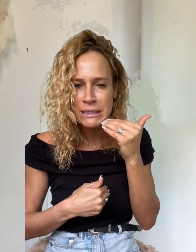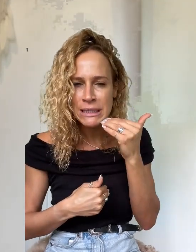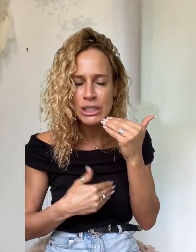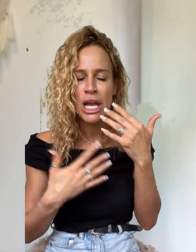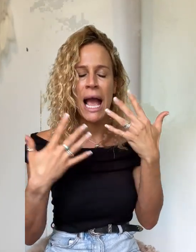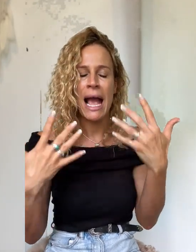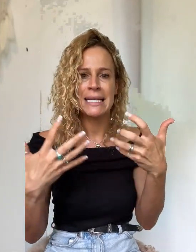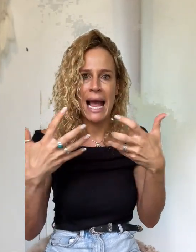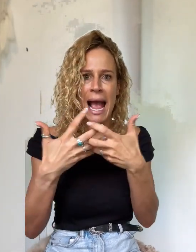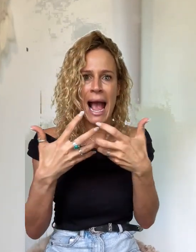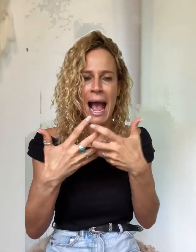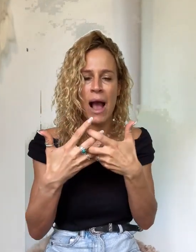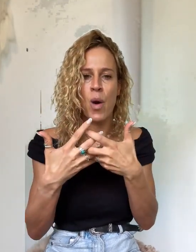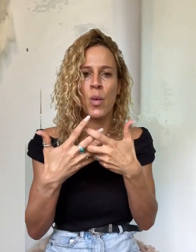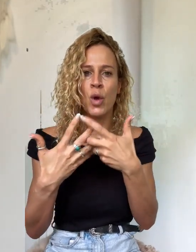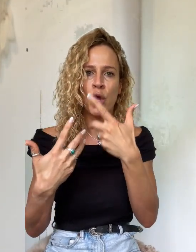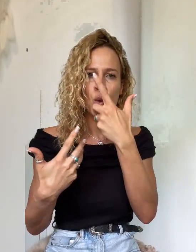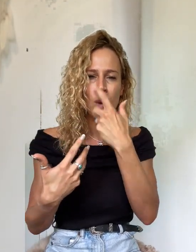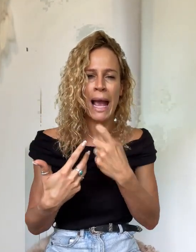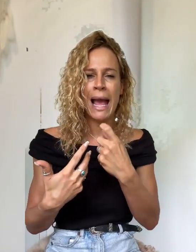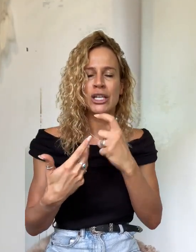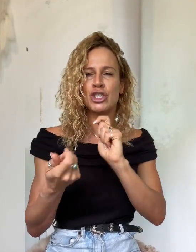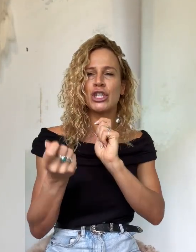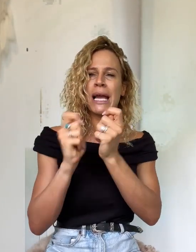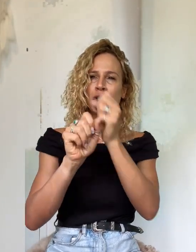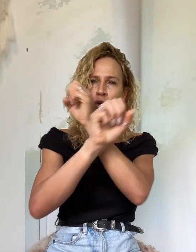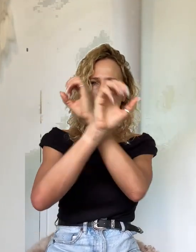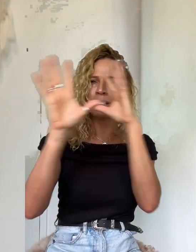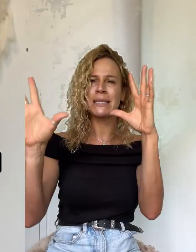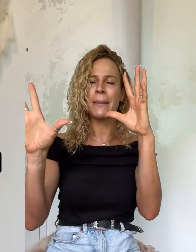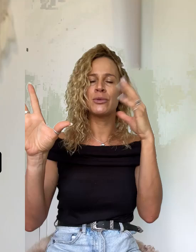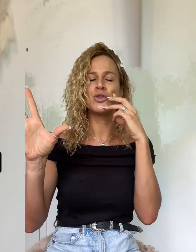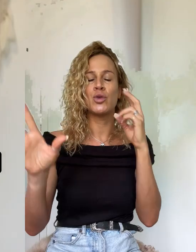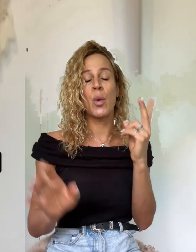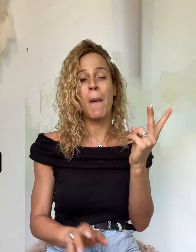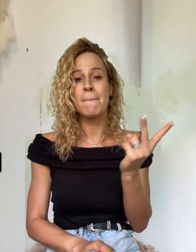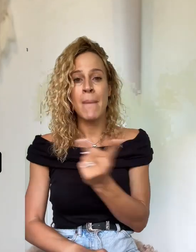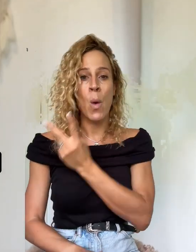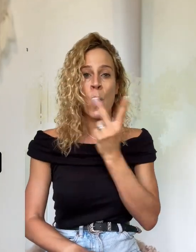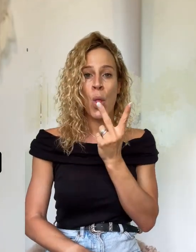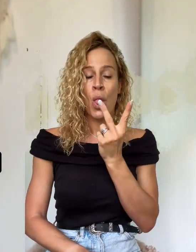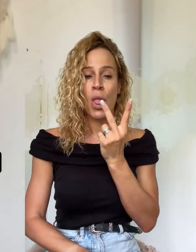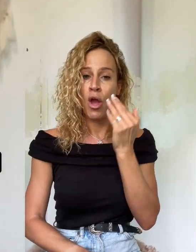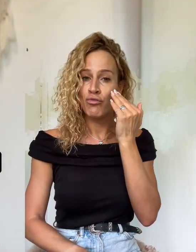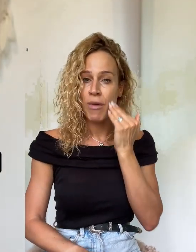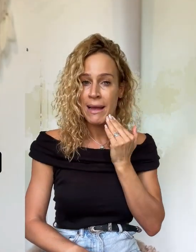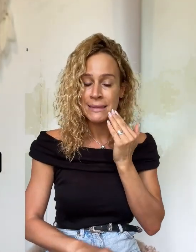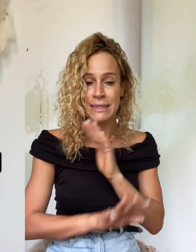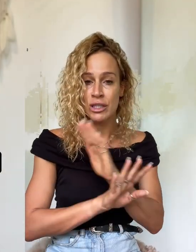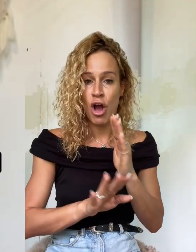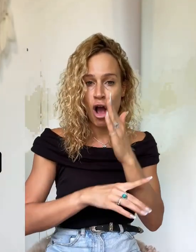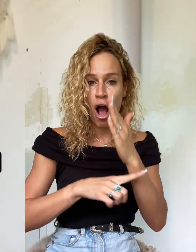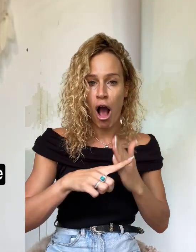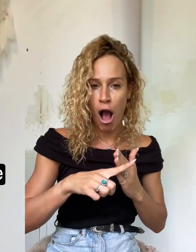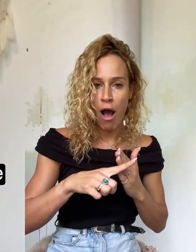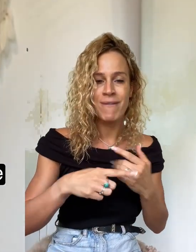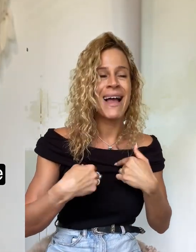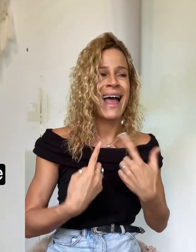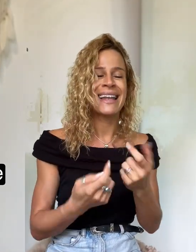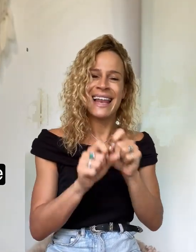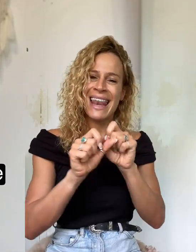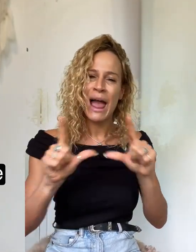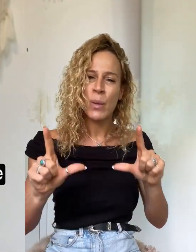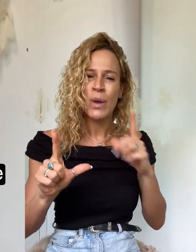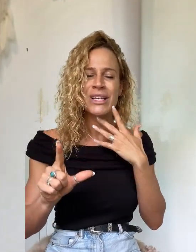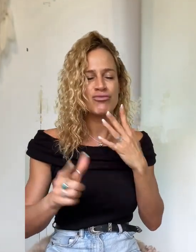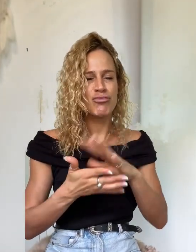how we can be both and not half, as someone that is being told to use the language quarter caste